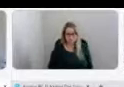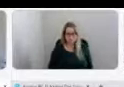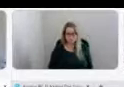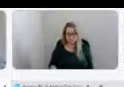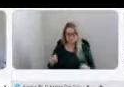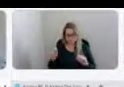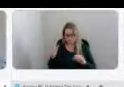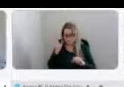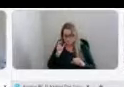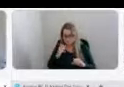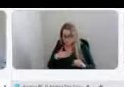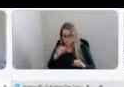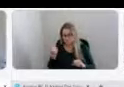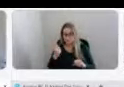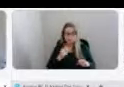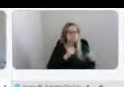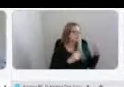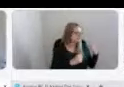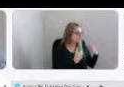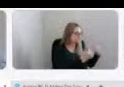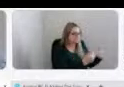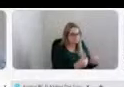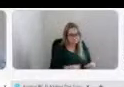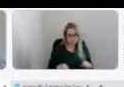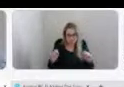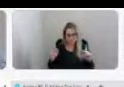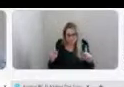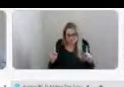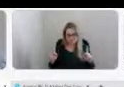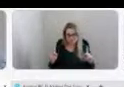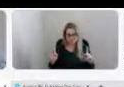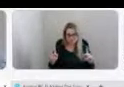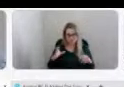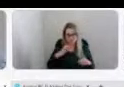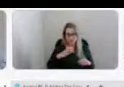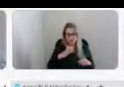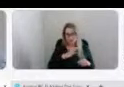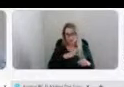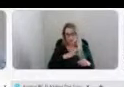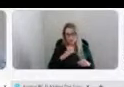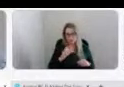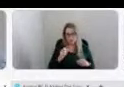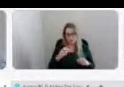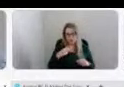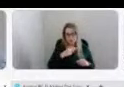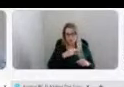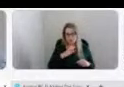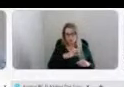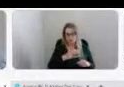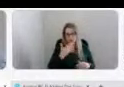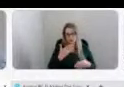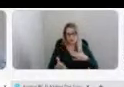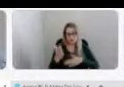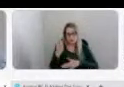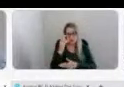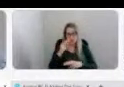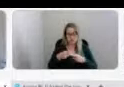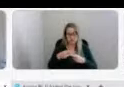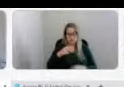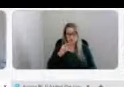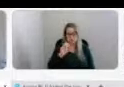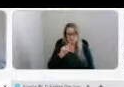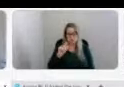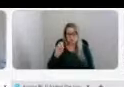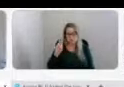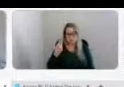me yes please pretend okay honorable chair newberg and members of the commission good afternoon my name is matt ryan chairman of the